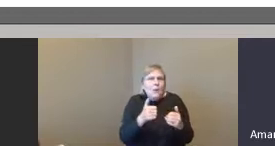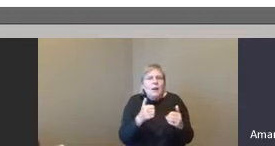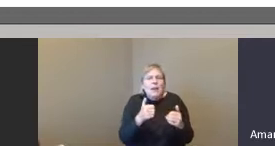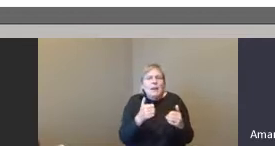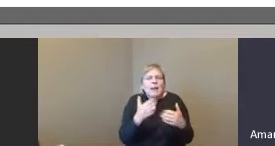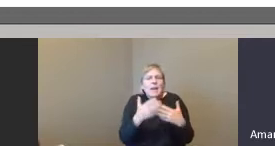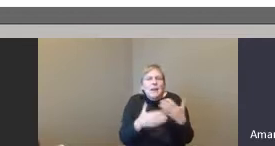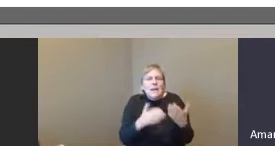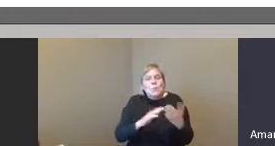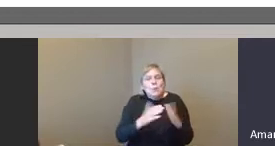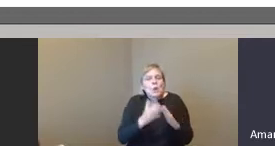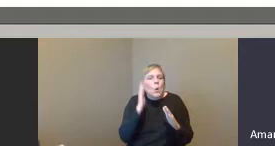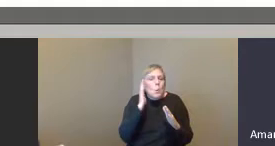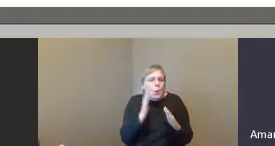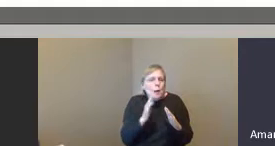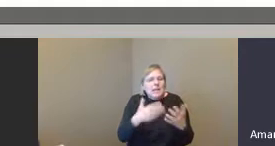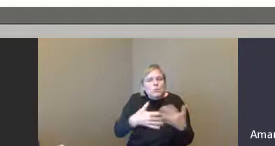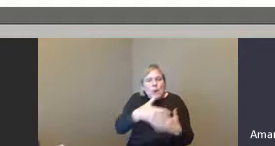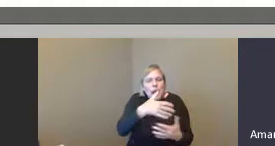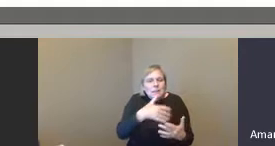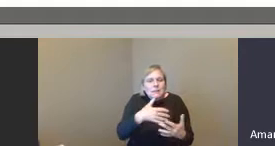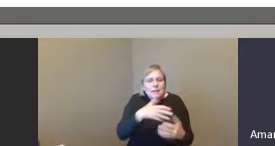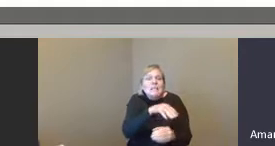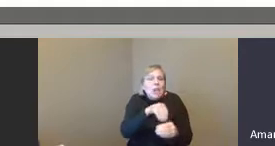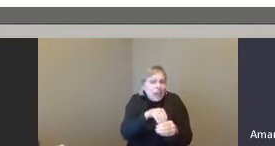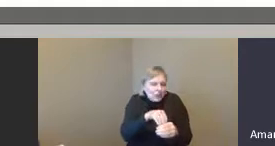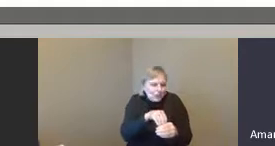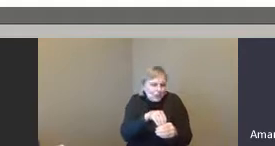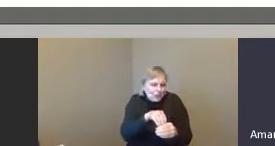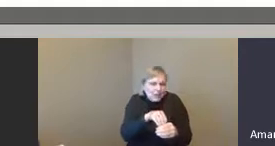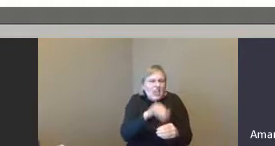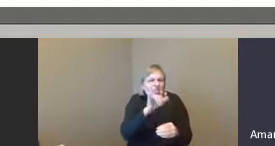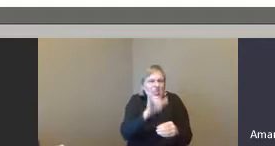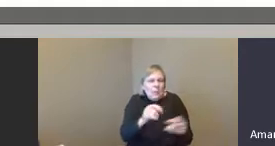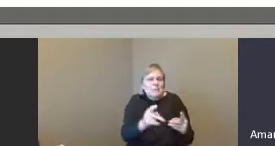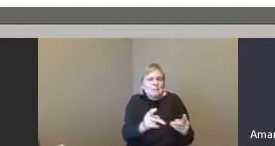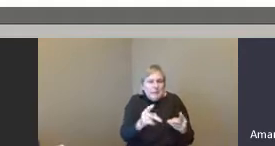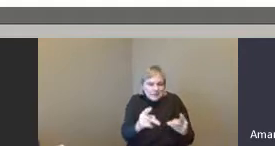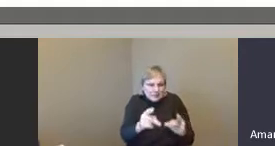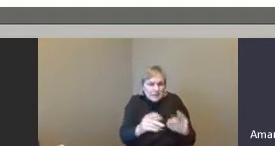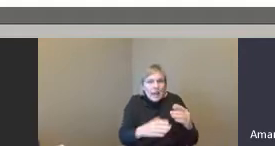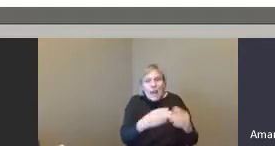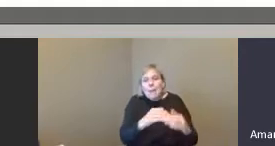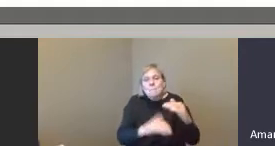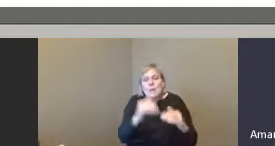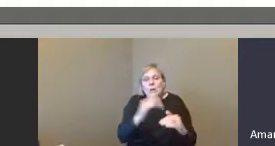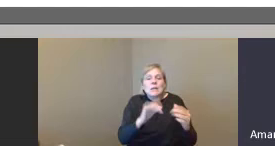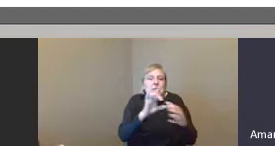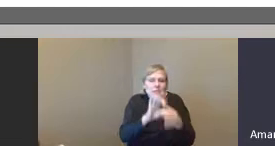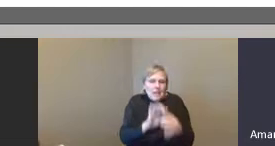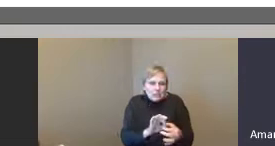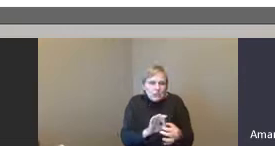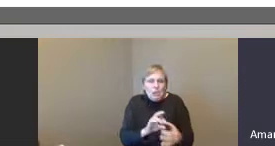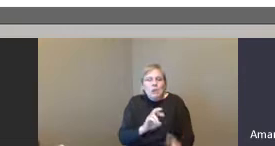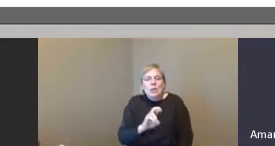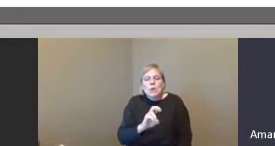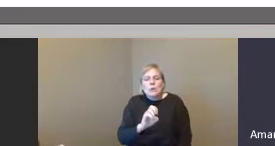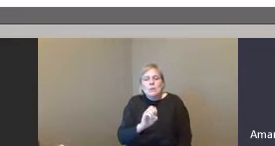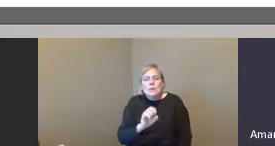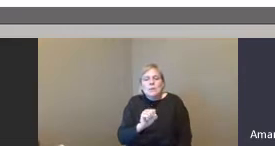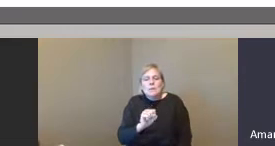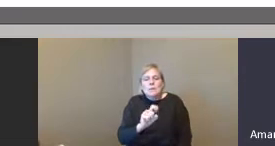a community is going to interact and engage in those spaces and build that connection and resiliency to use those spaces